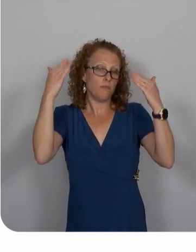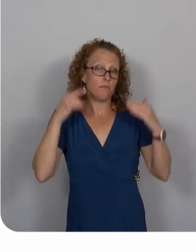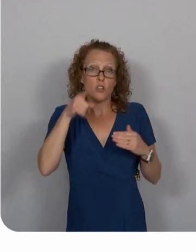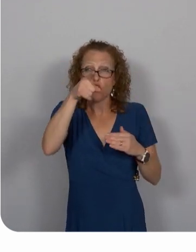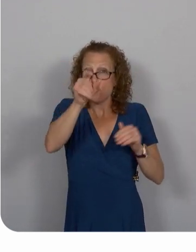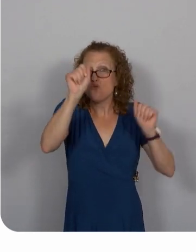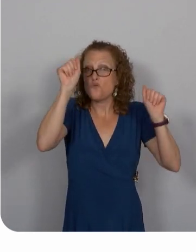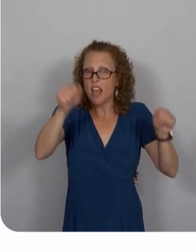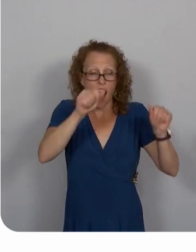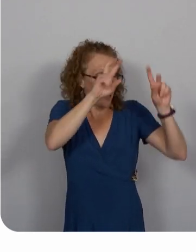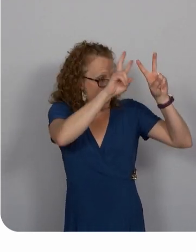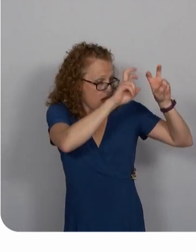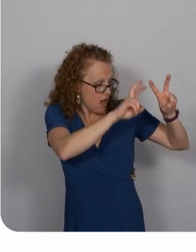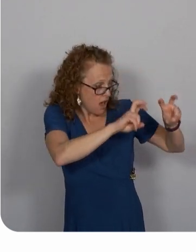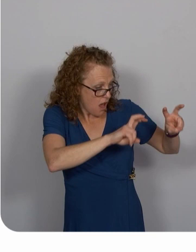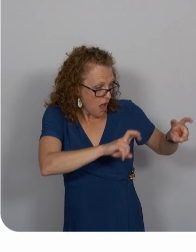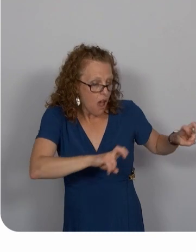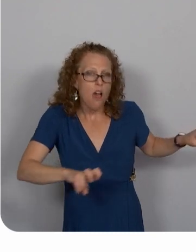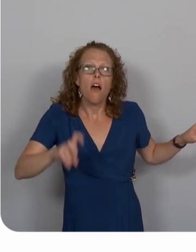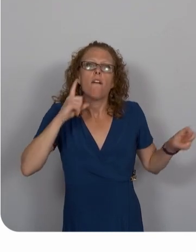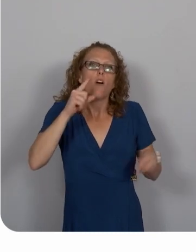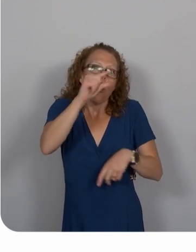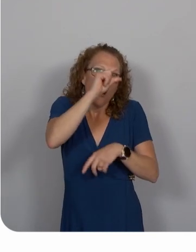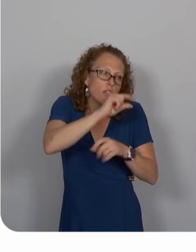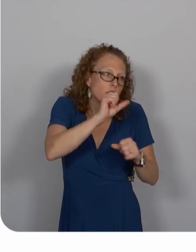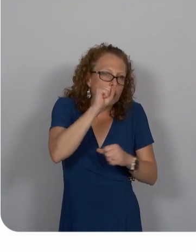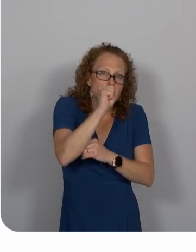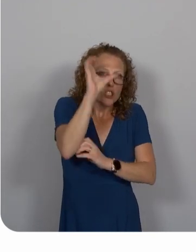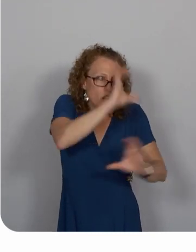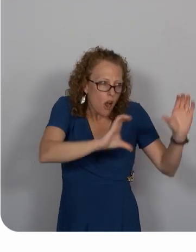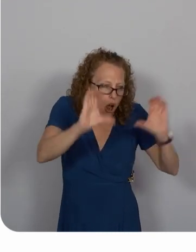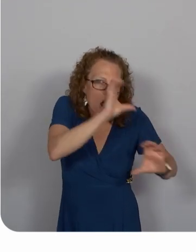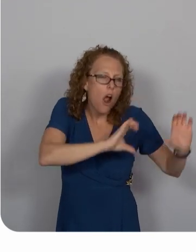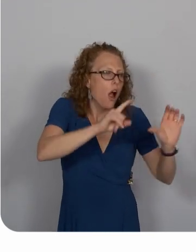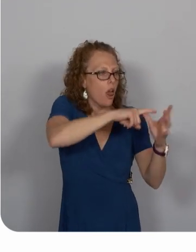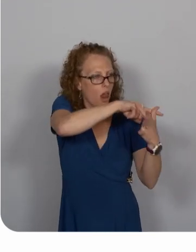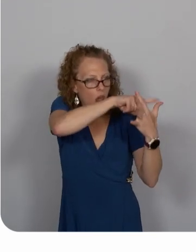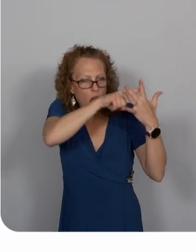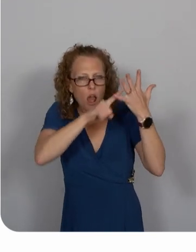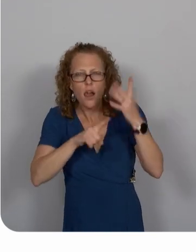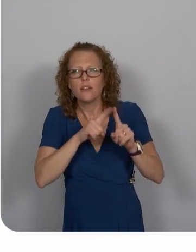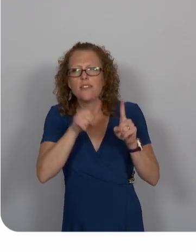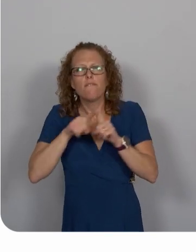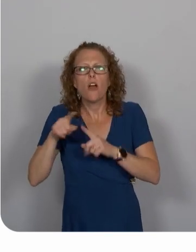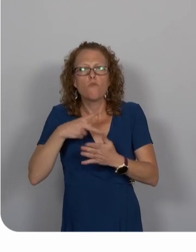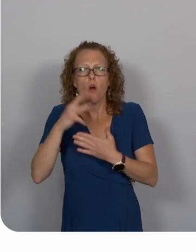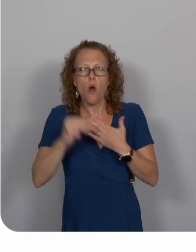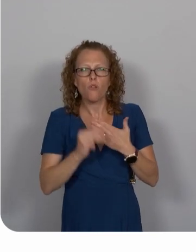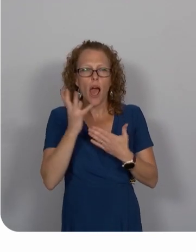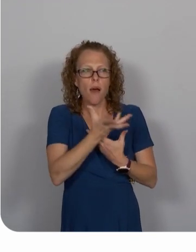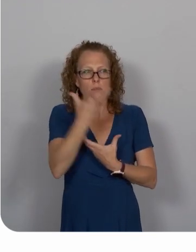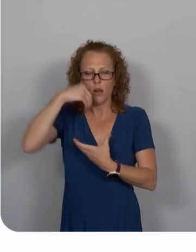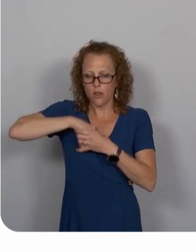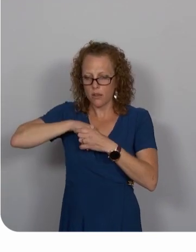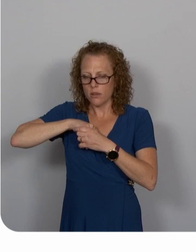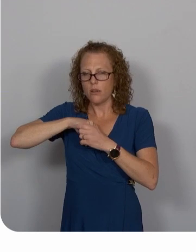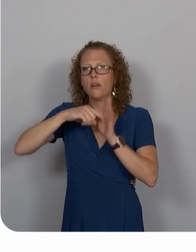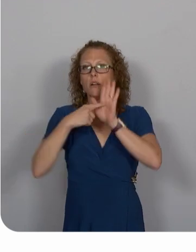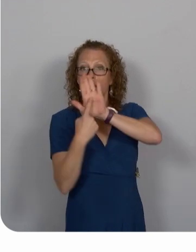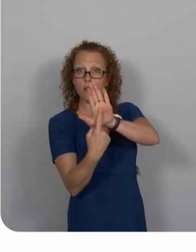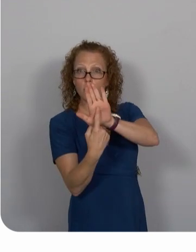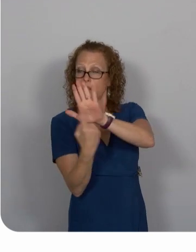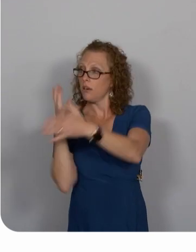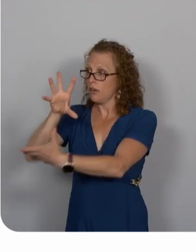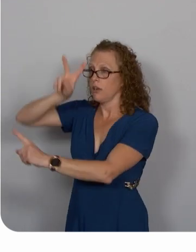and trip planners or even code interpreters. And with Meta AI, we saw an opportunity to take this capability